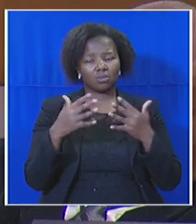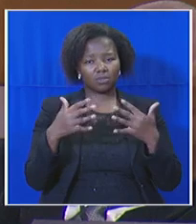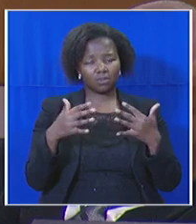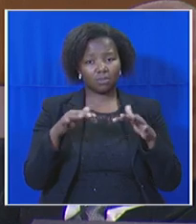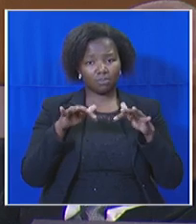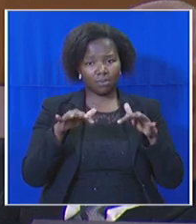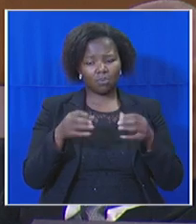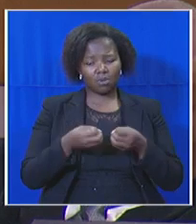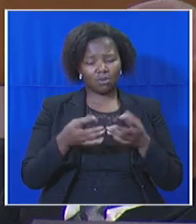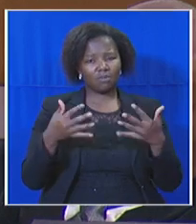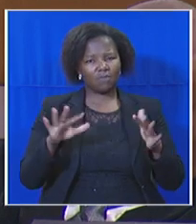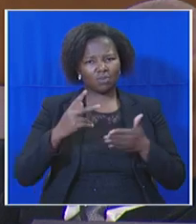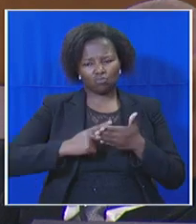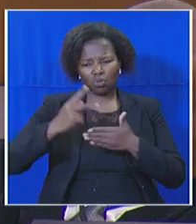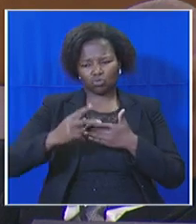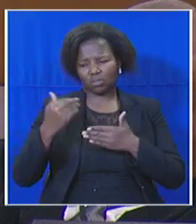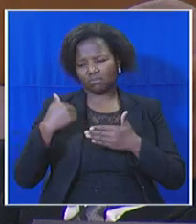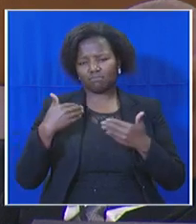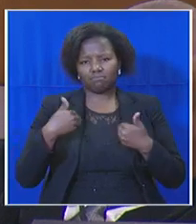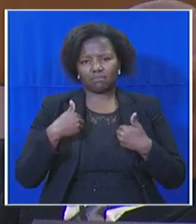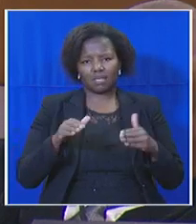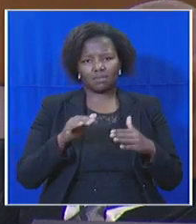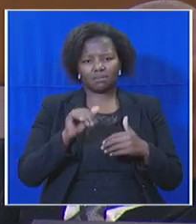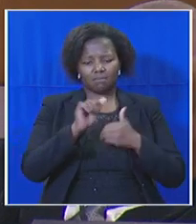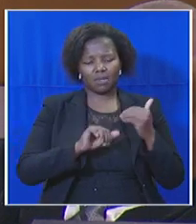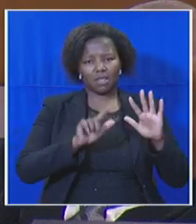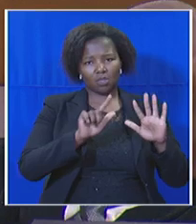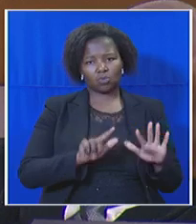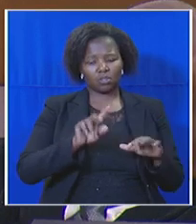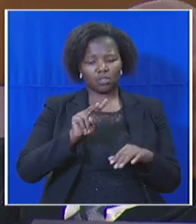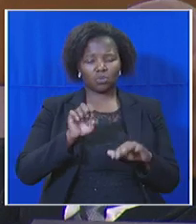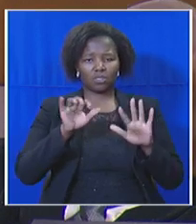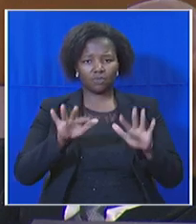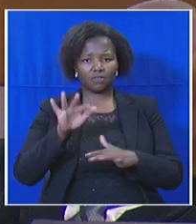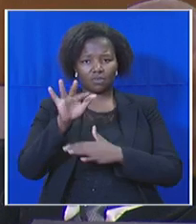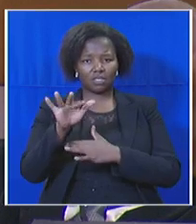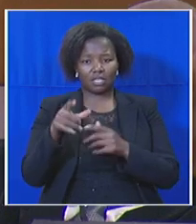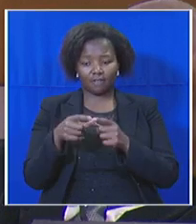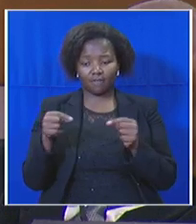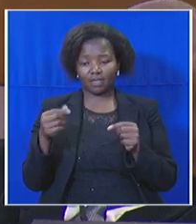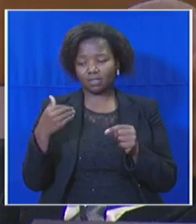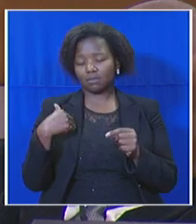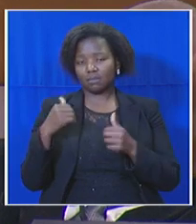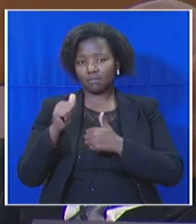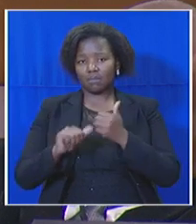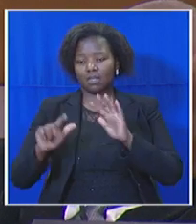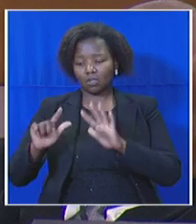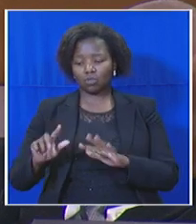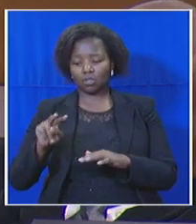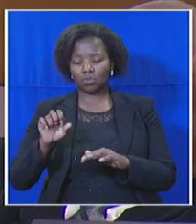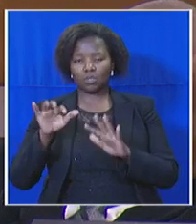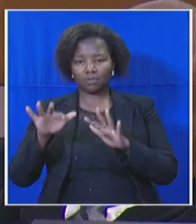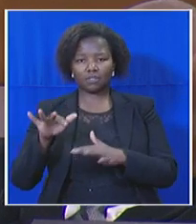from a project started in July 2014 and completed in July 2015. About 60